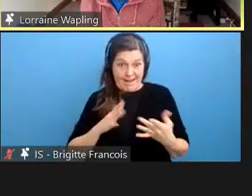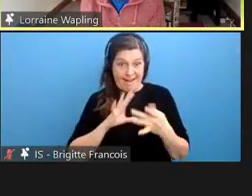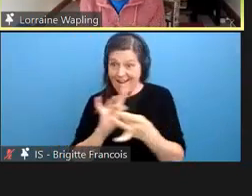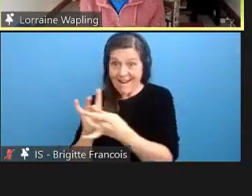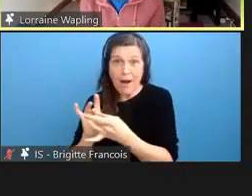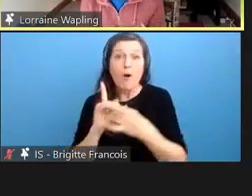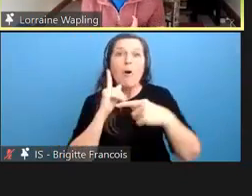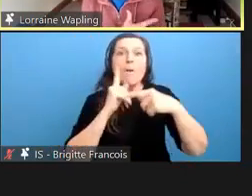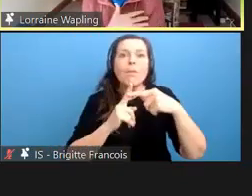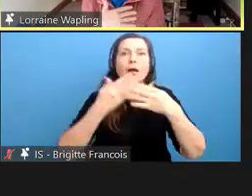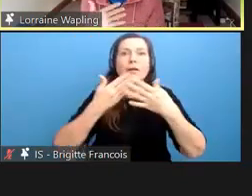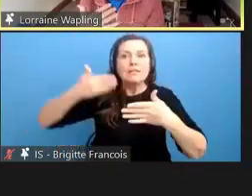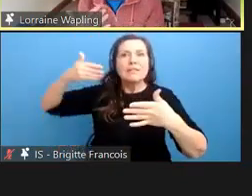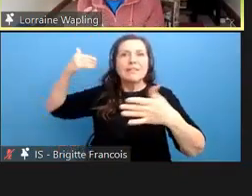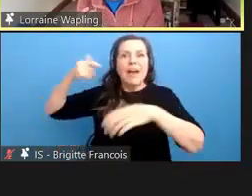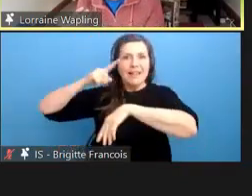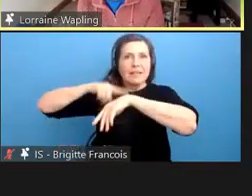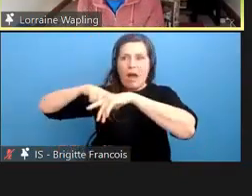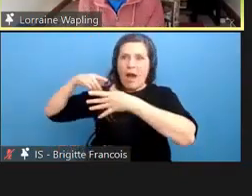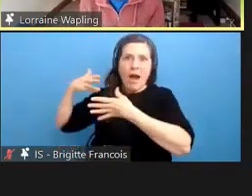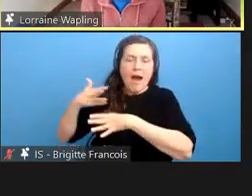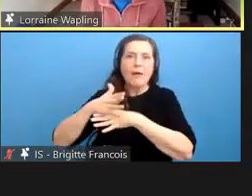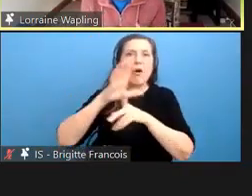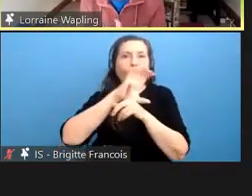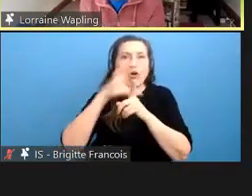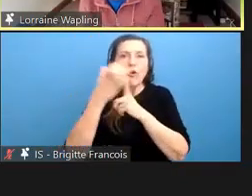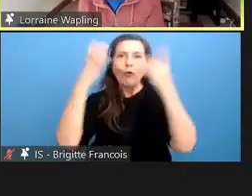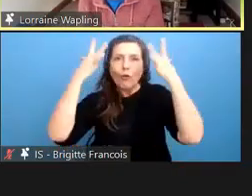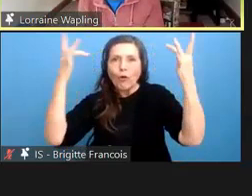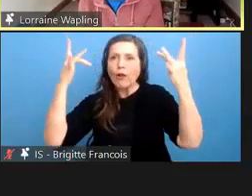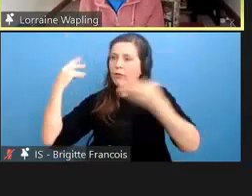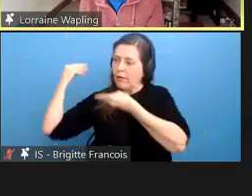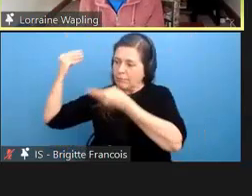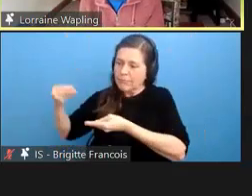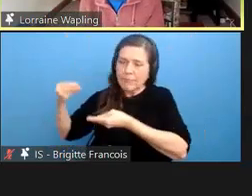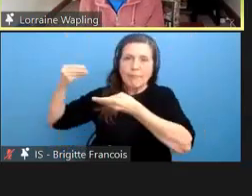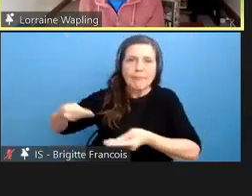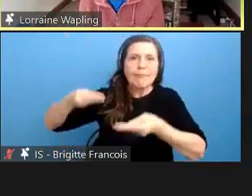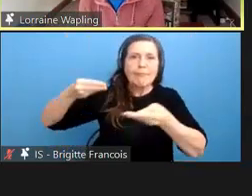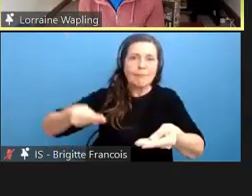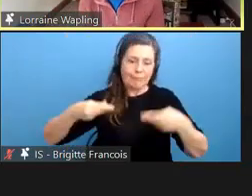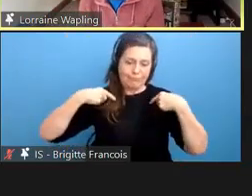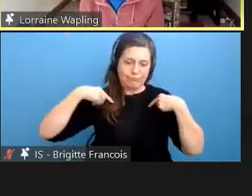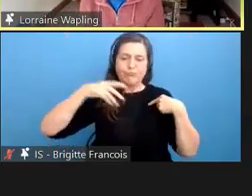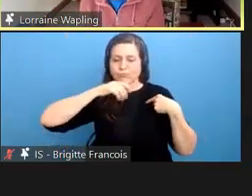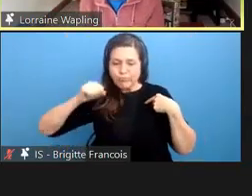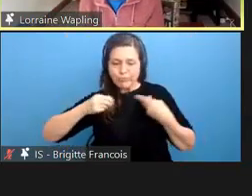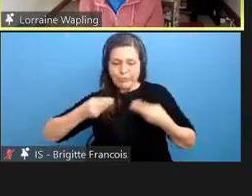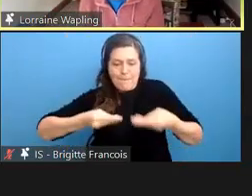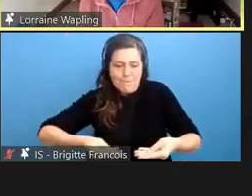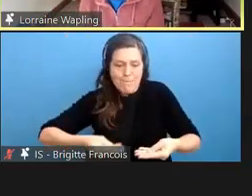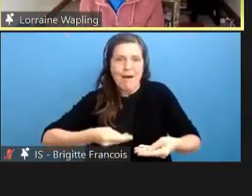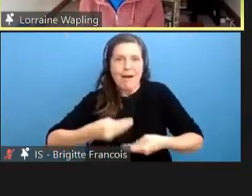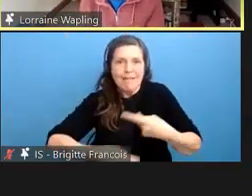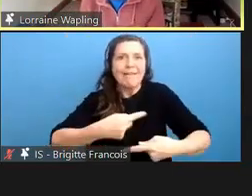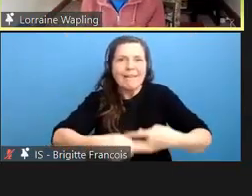culture is based around language, and so information gets passed from one generation to the next. So it helps to build and